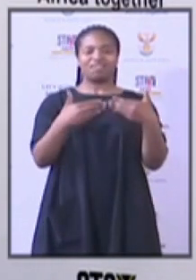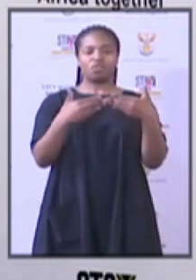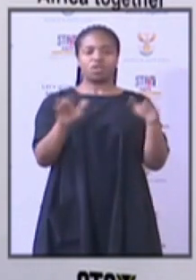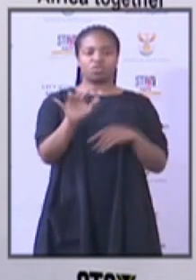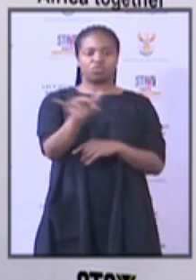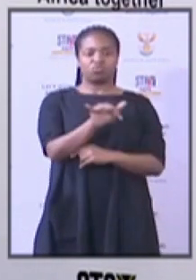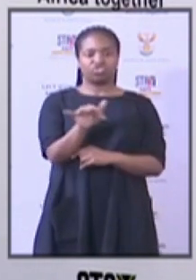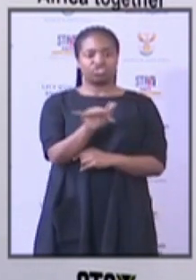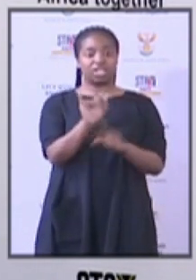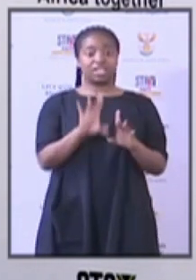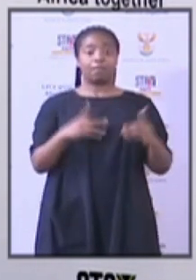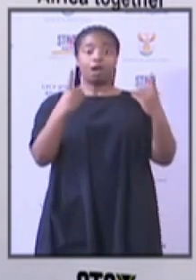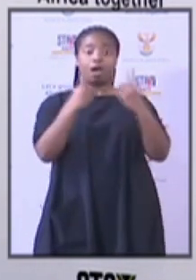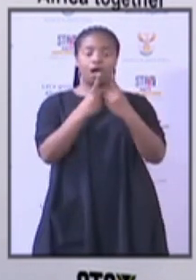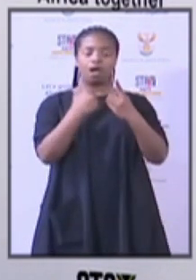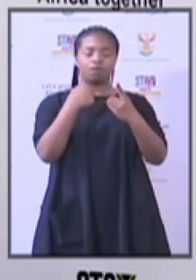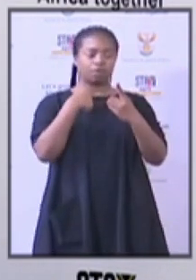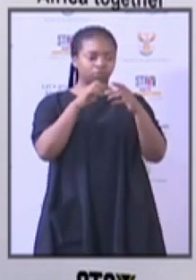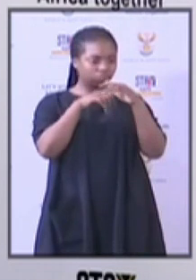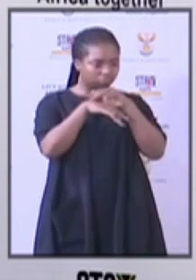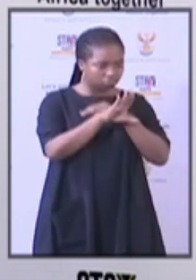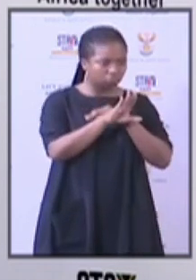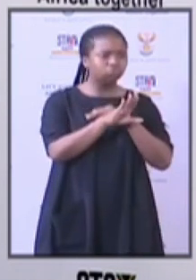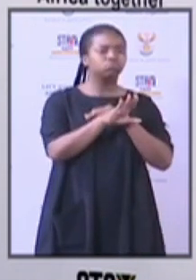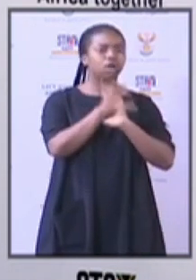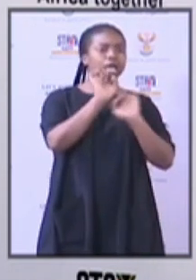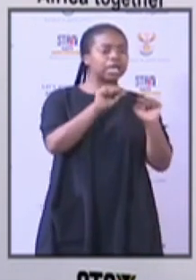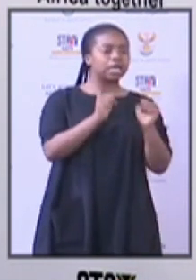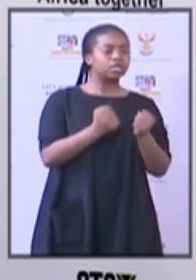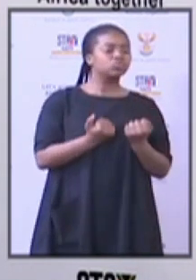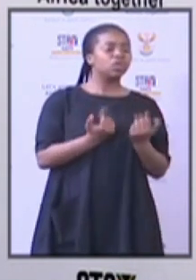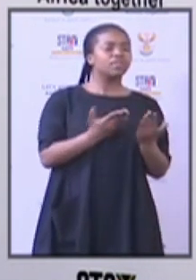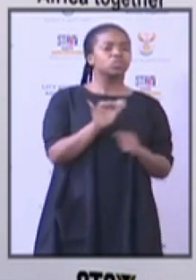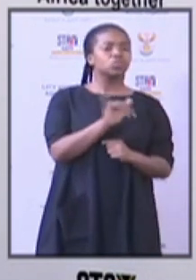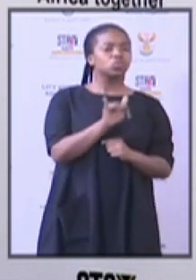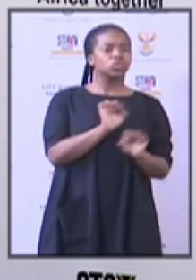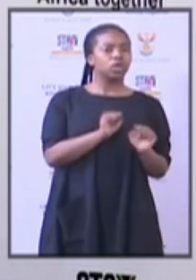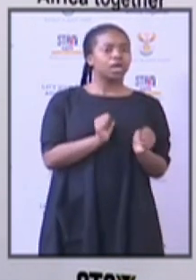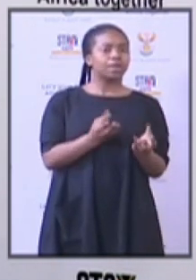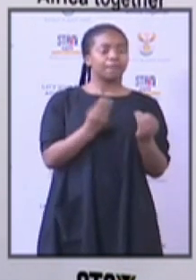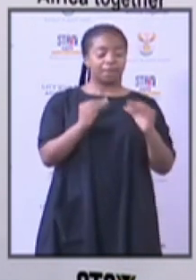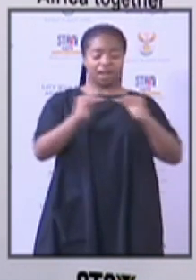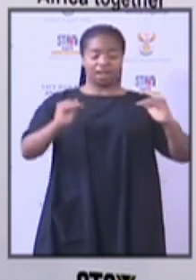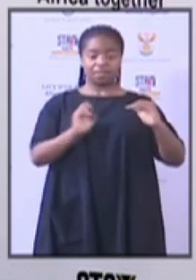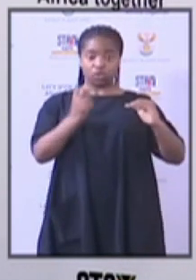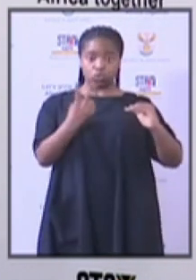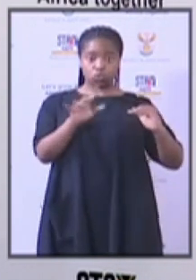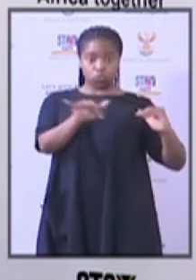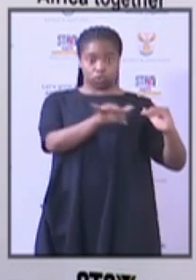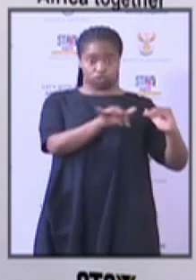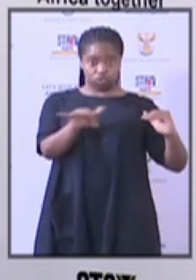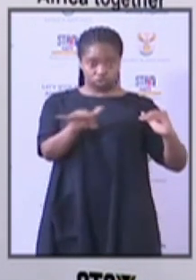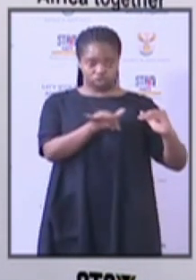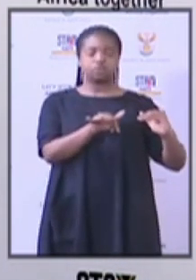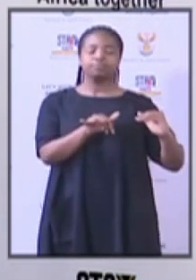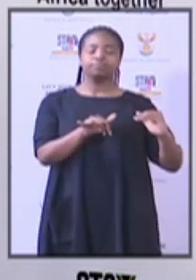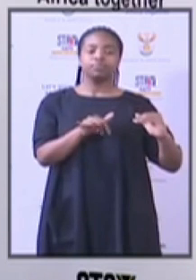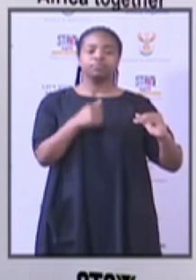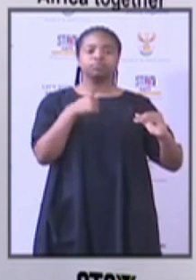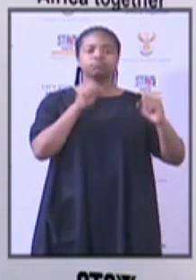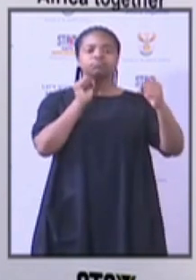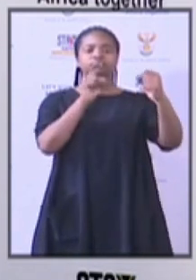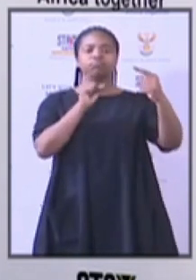are offered by the Department of Home Affairs under Alert Level 2 of the lockdown.